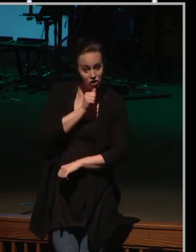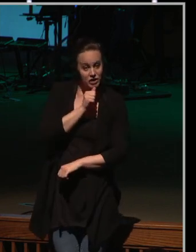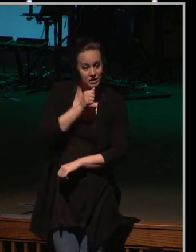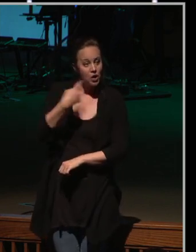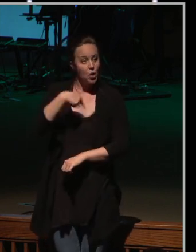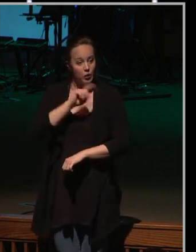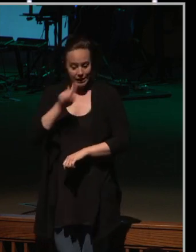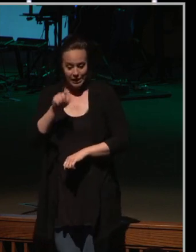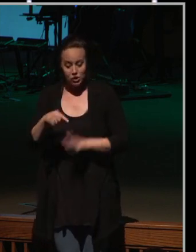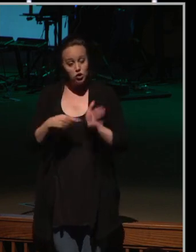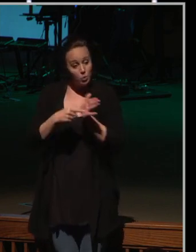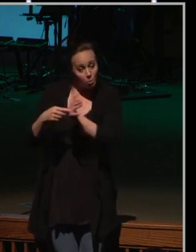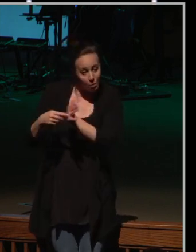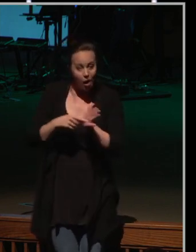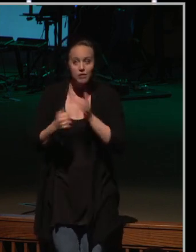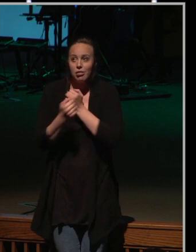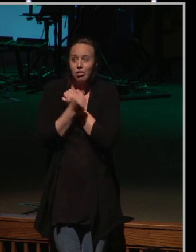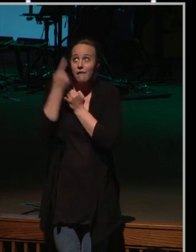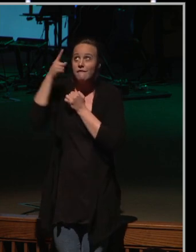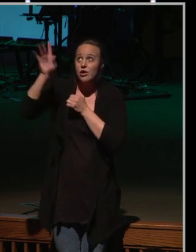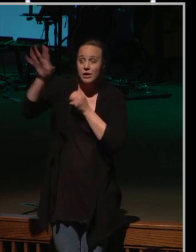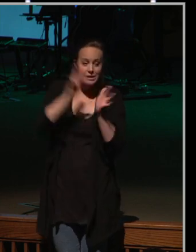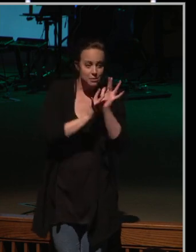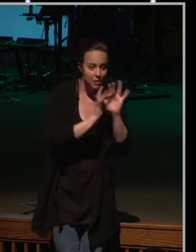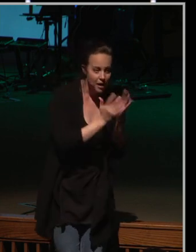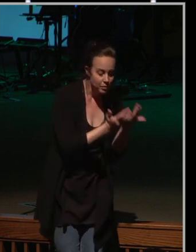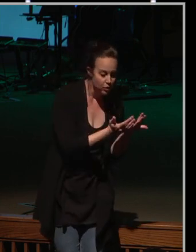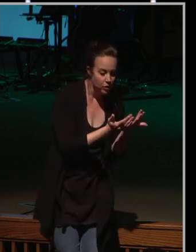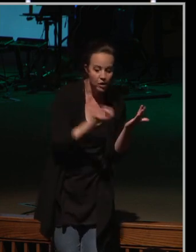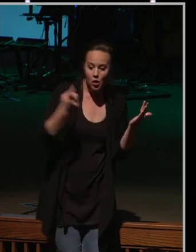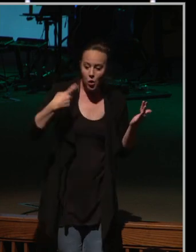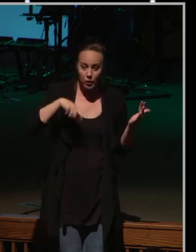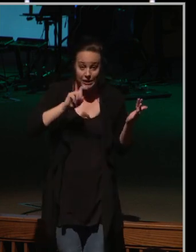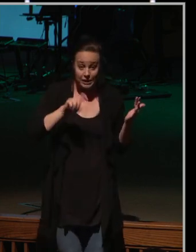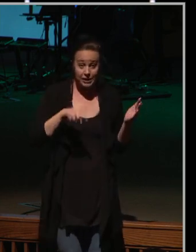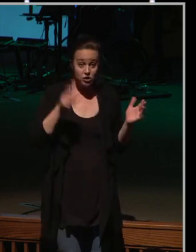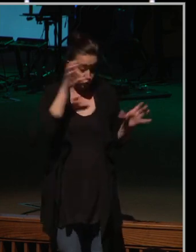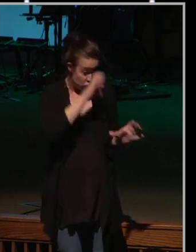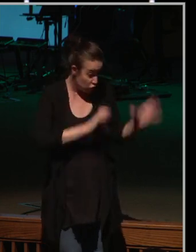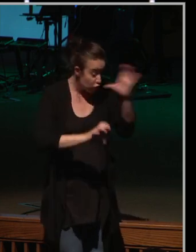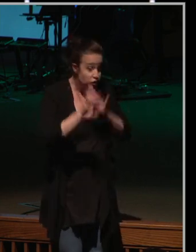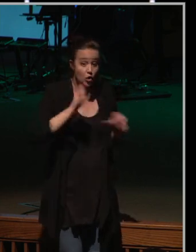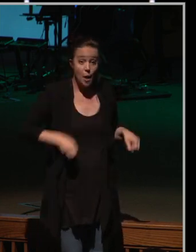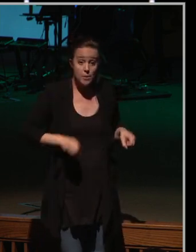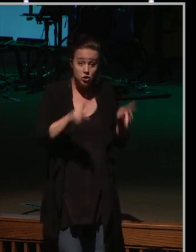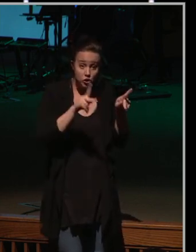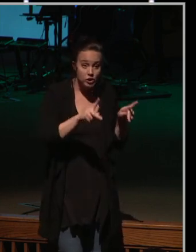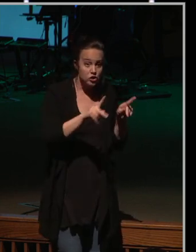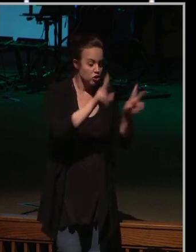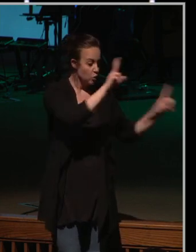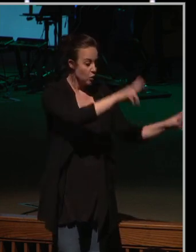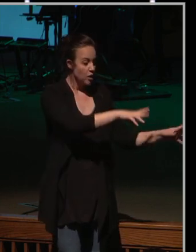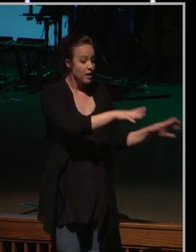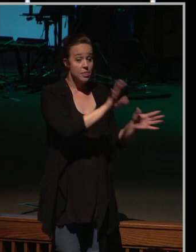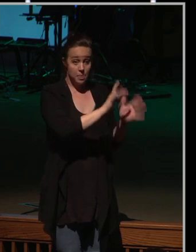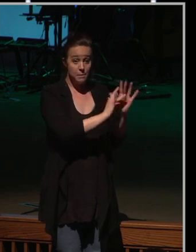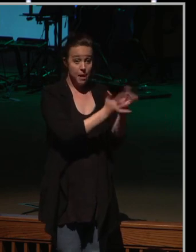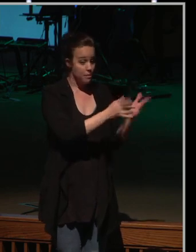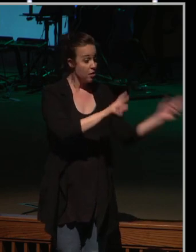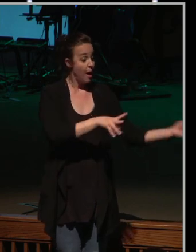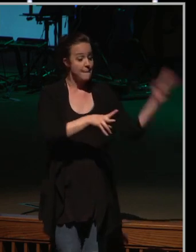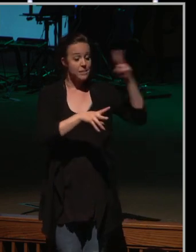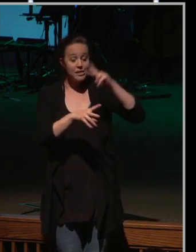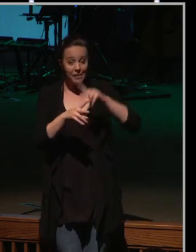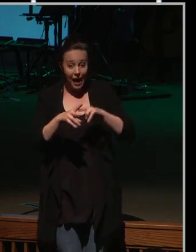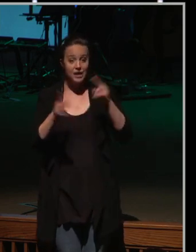God's word. We look for everyday opportunities to weave his word into our normal family practices. We make sure our kids understand the